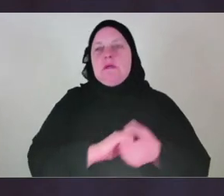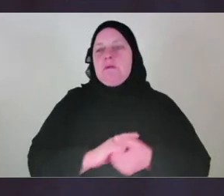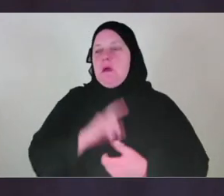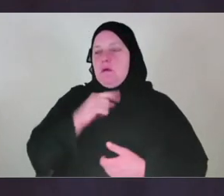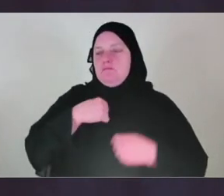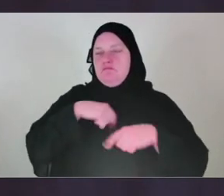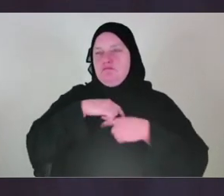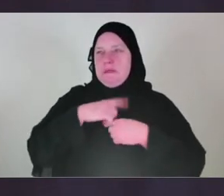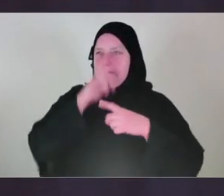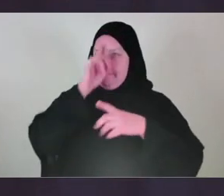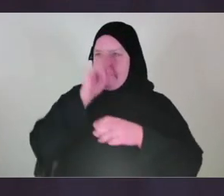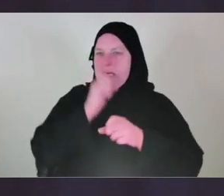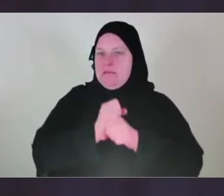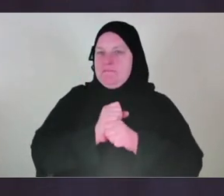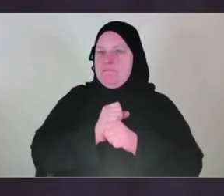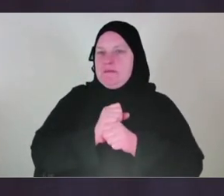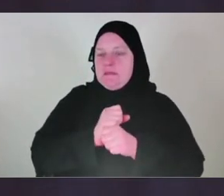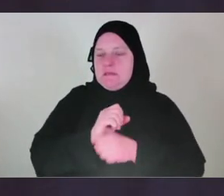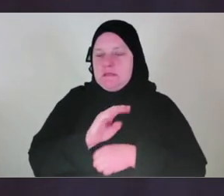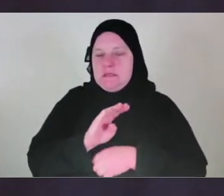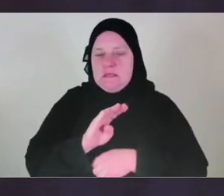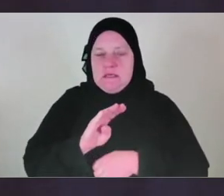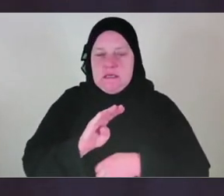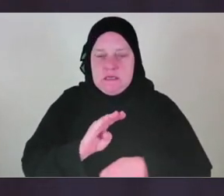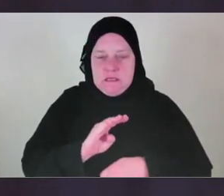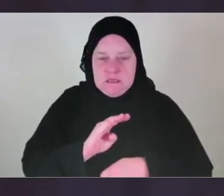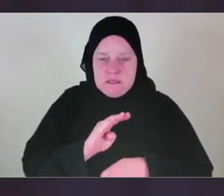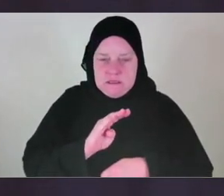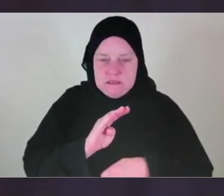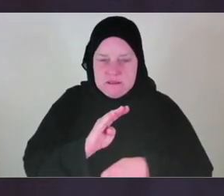of 195 after Hijrah.